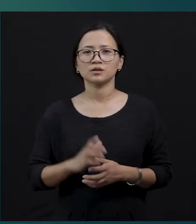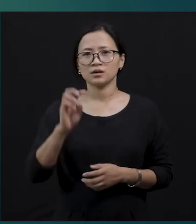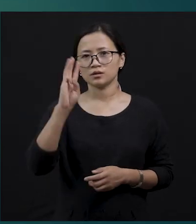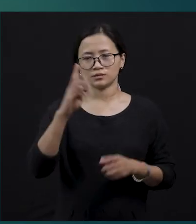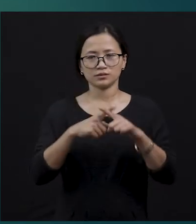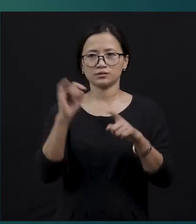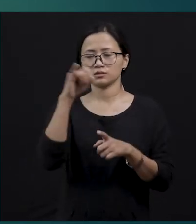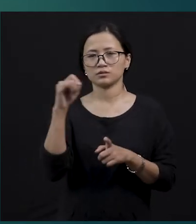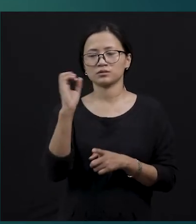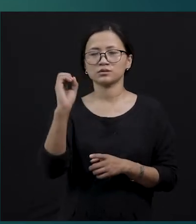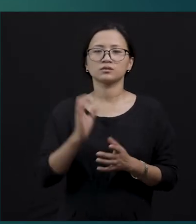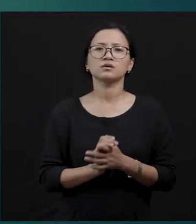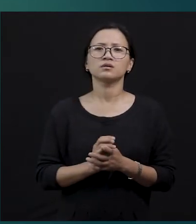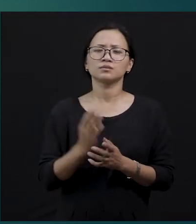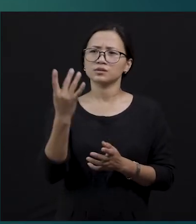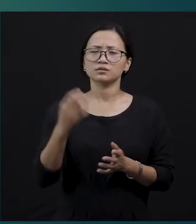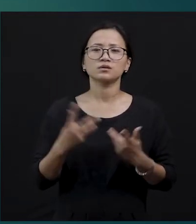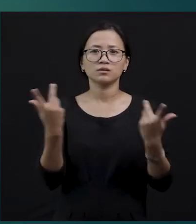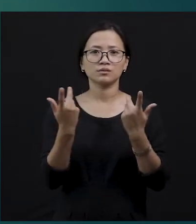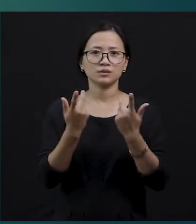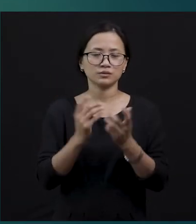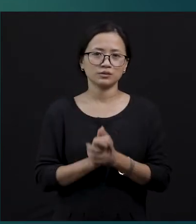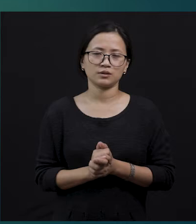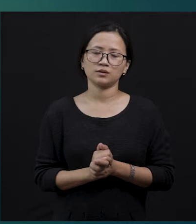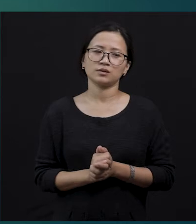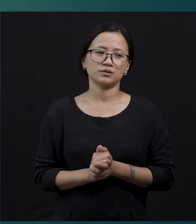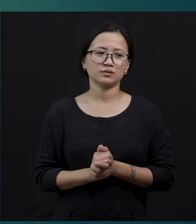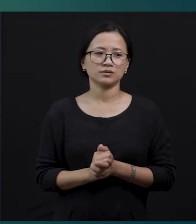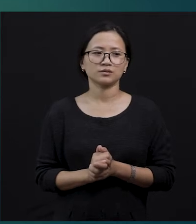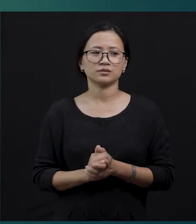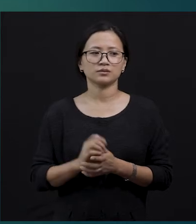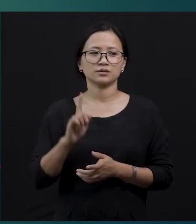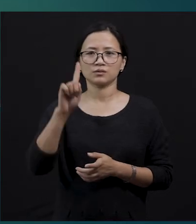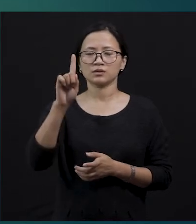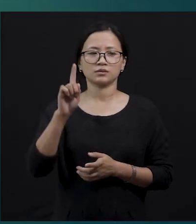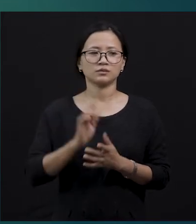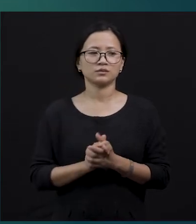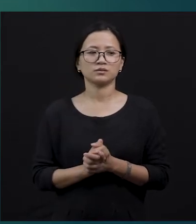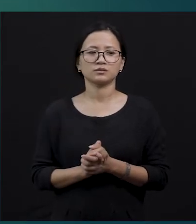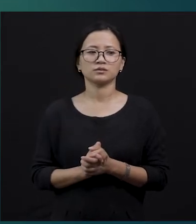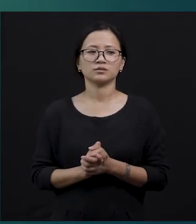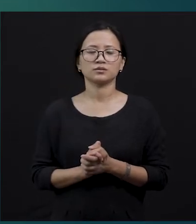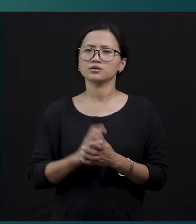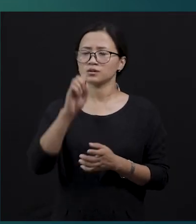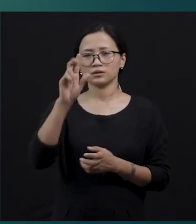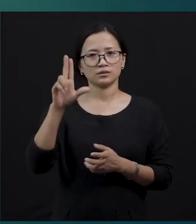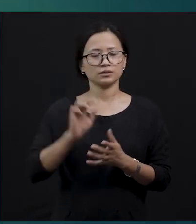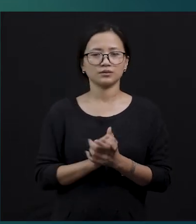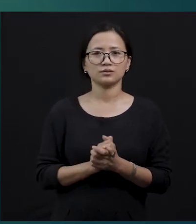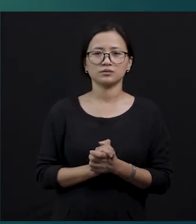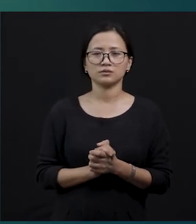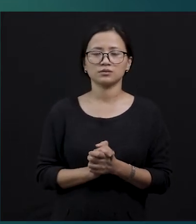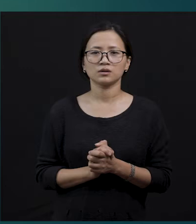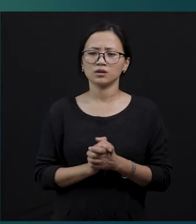into 60. How much 6 into 3, children? It is 18, right? So that is why if this 3 you'll